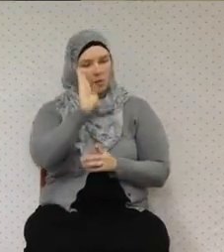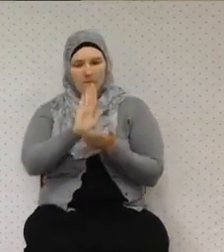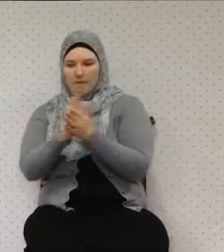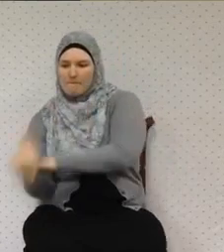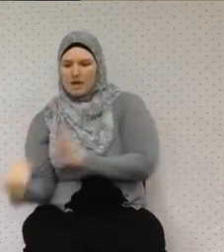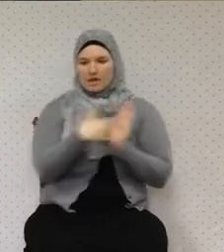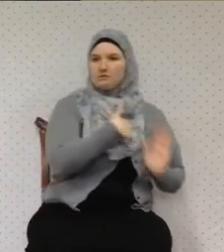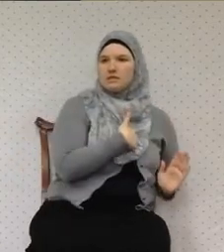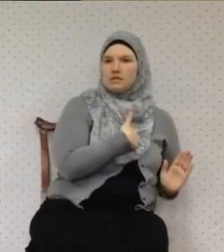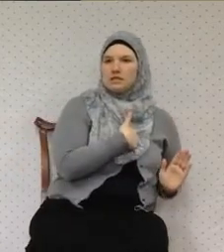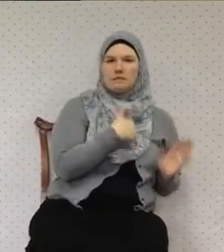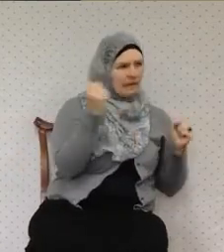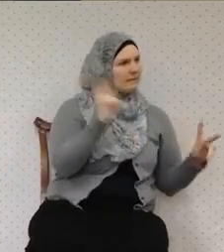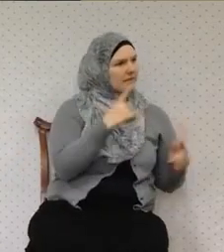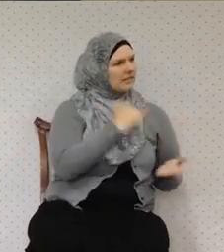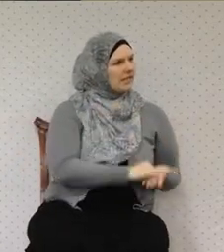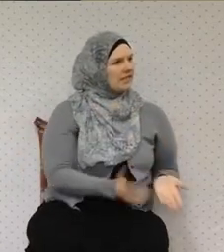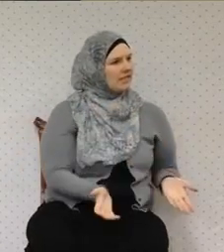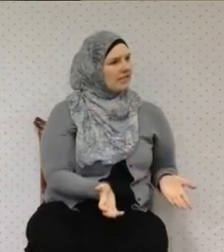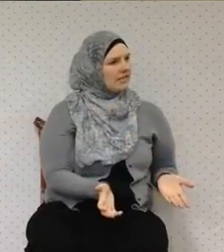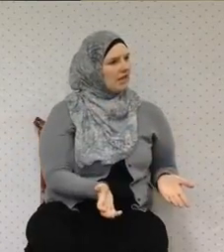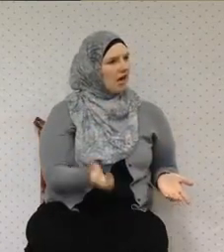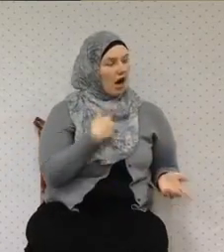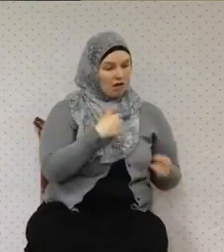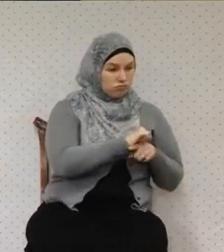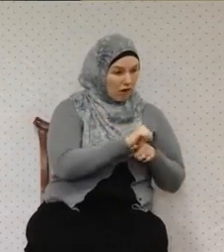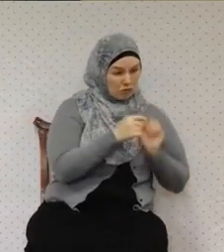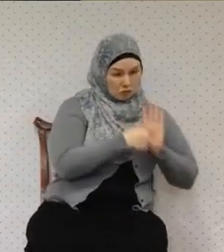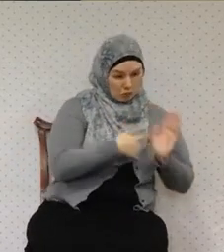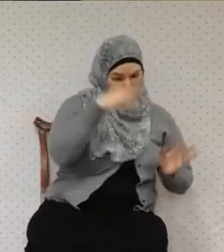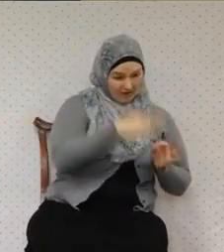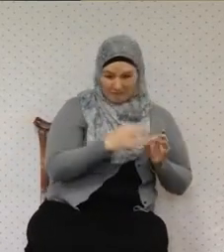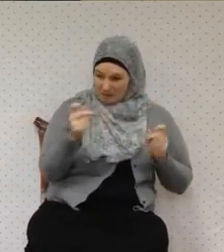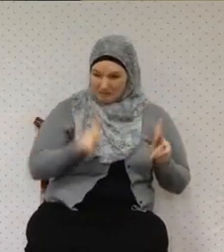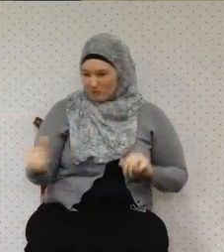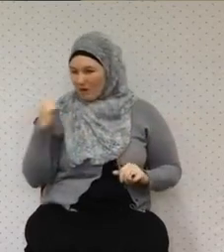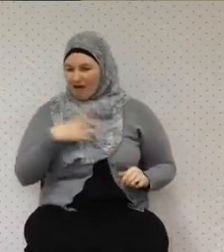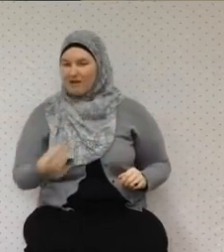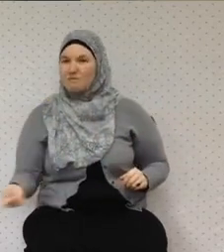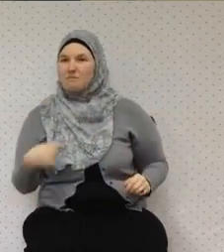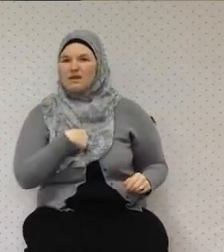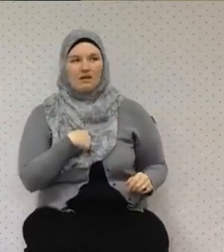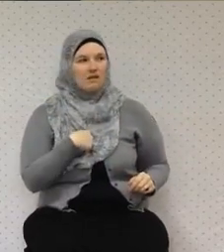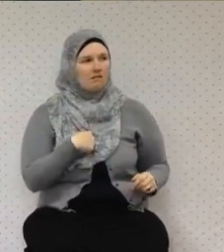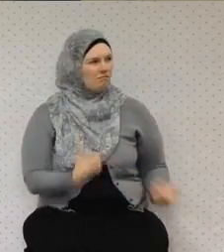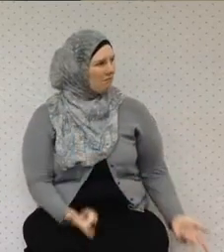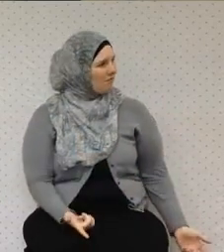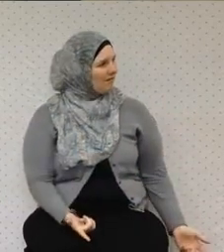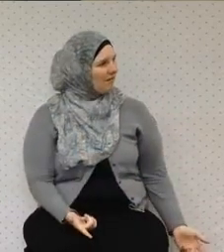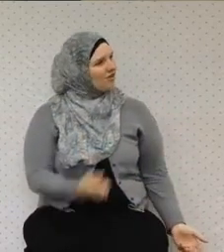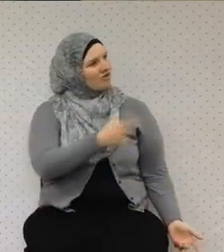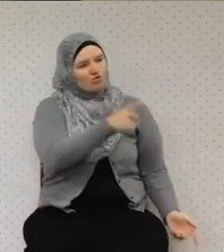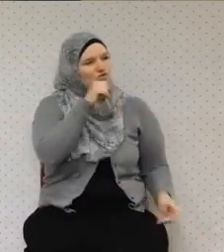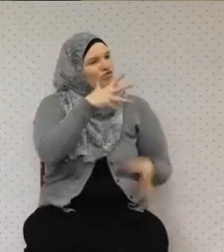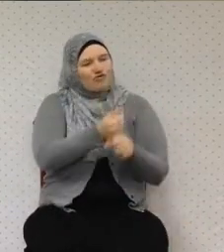turn against me, as if there is no Allah, as if he doesn't trust Allah to bail